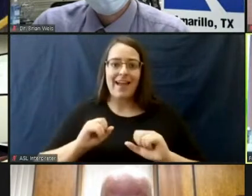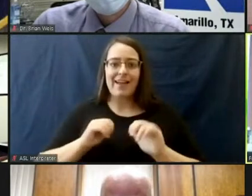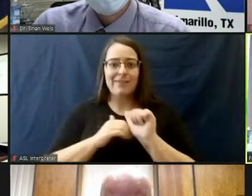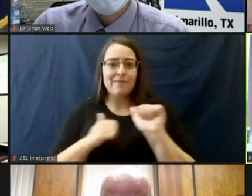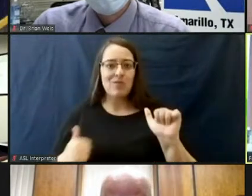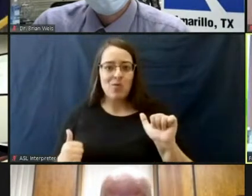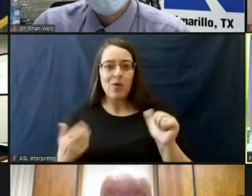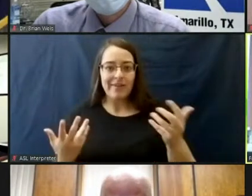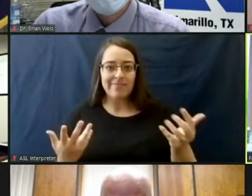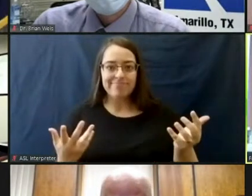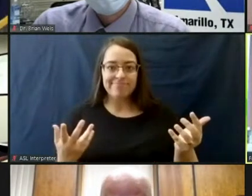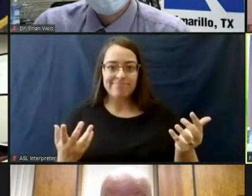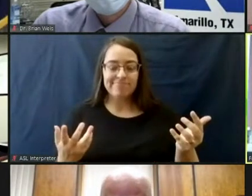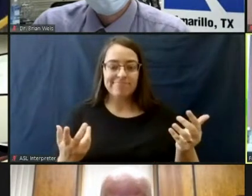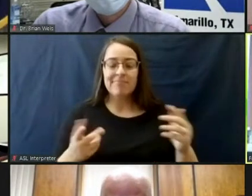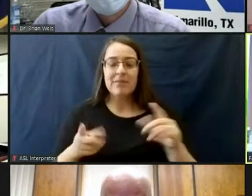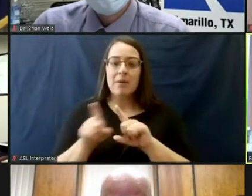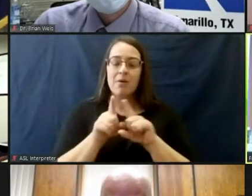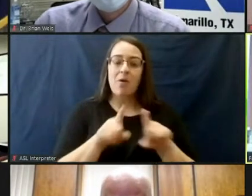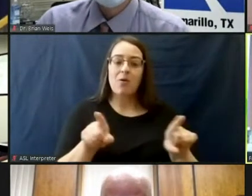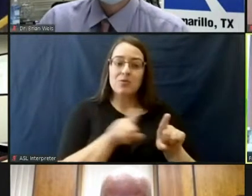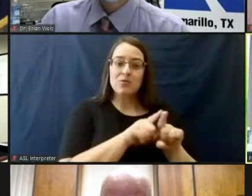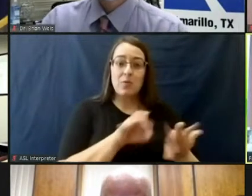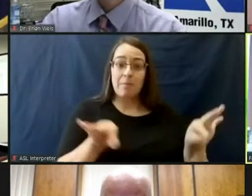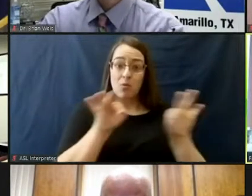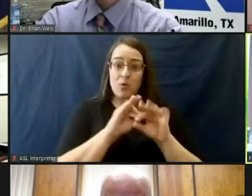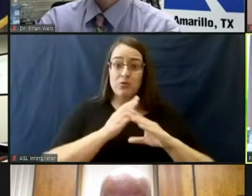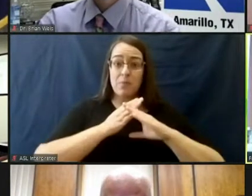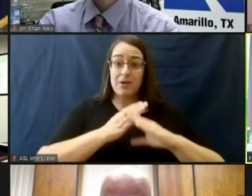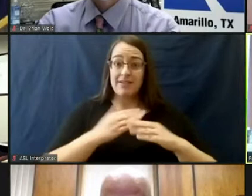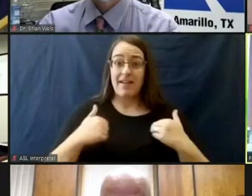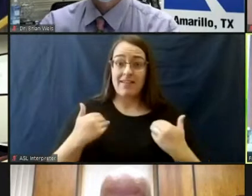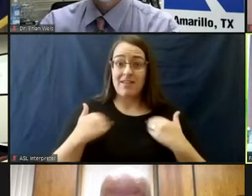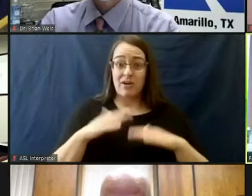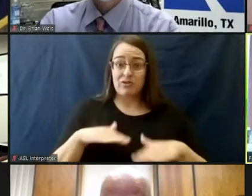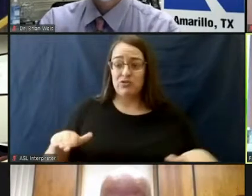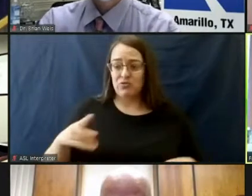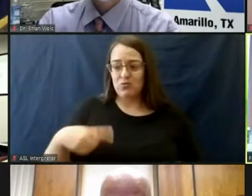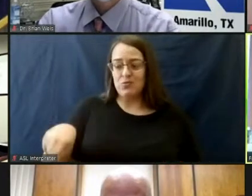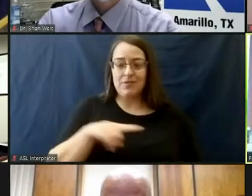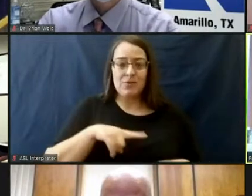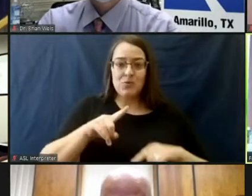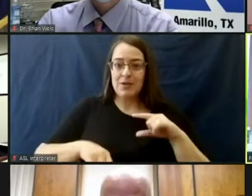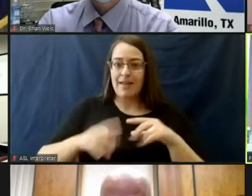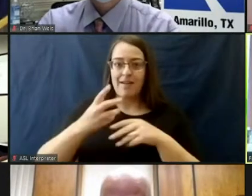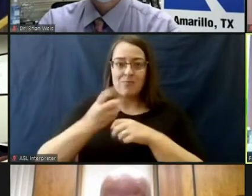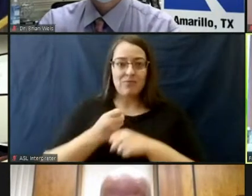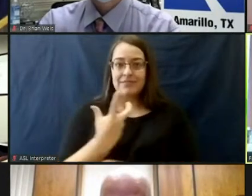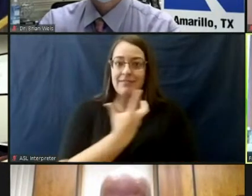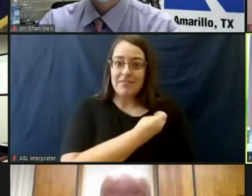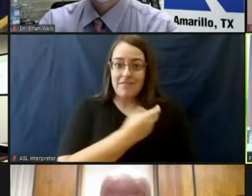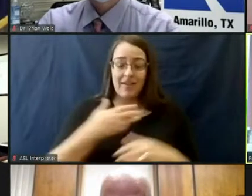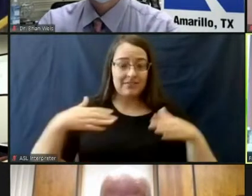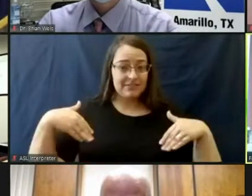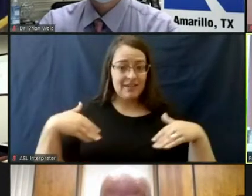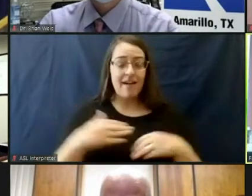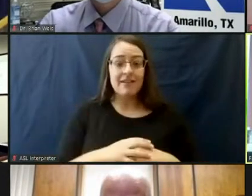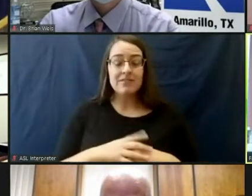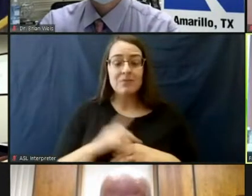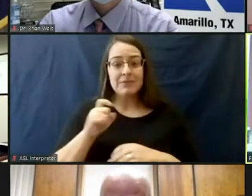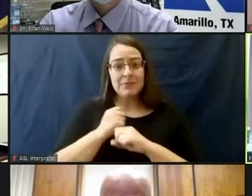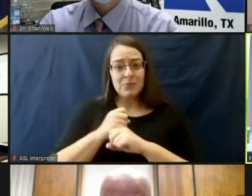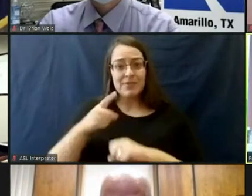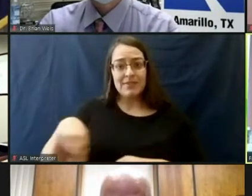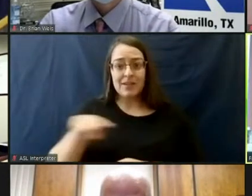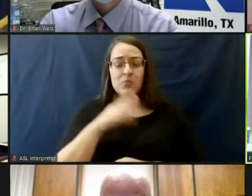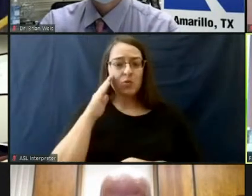also important to protect our young children who are not eligible for a vaccine yet. We know the vaccine is